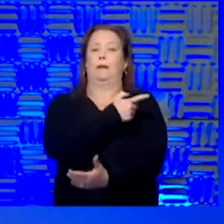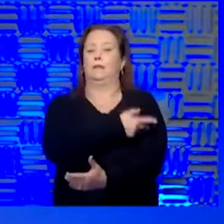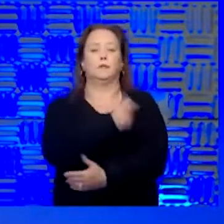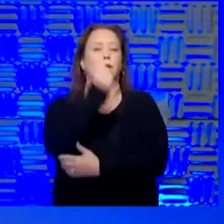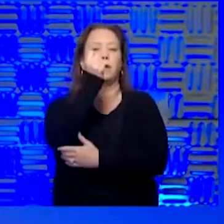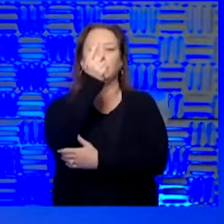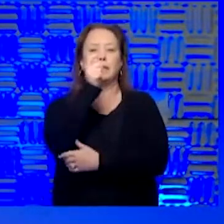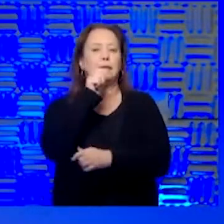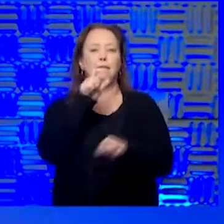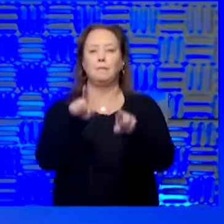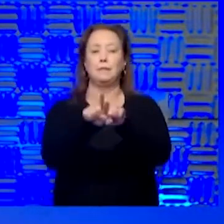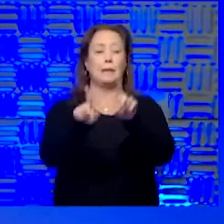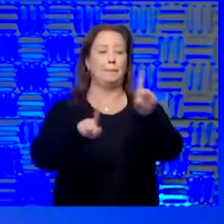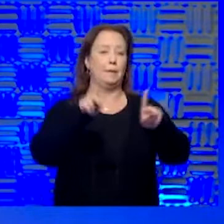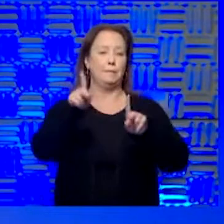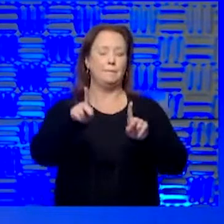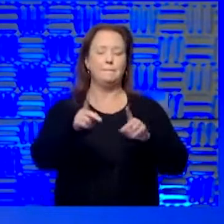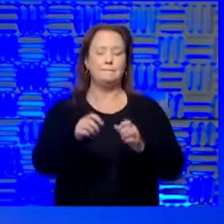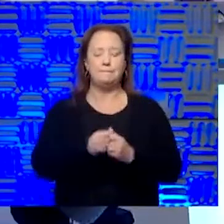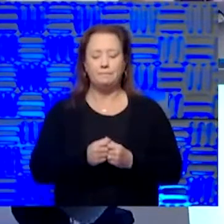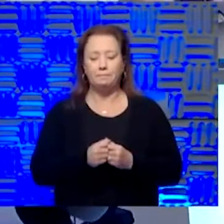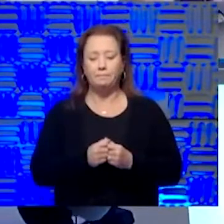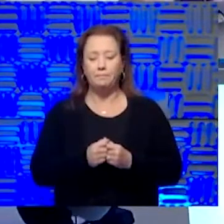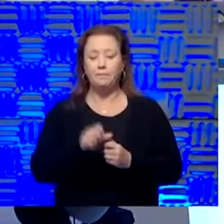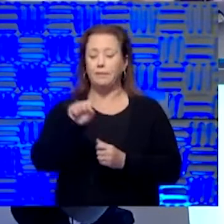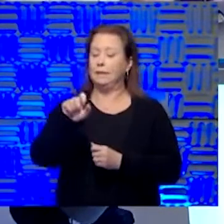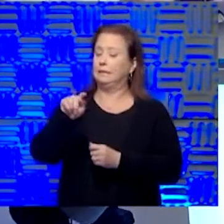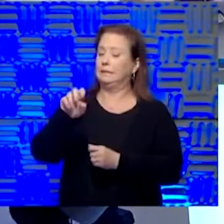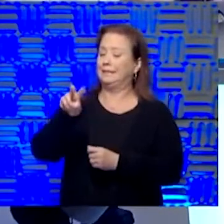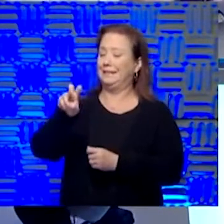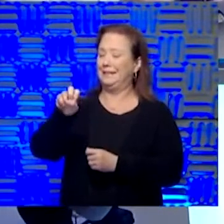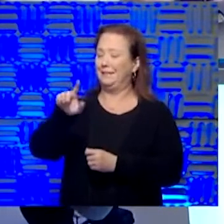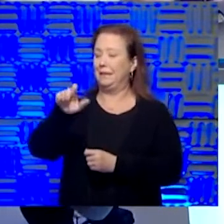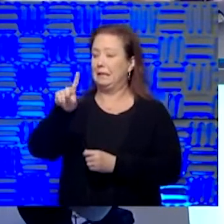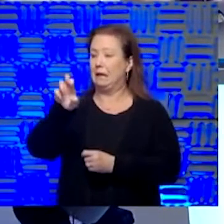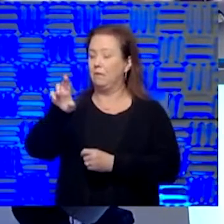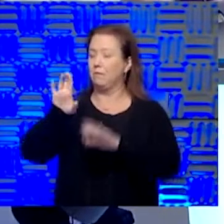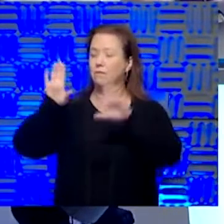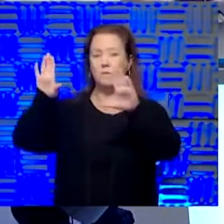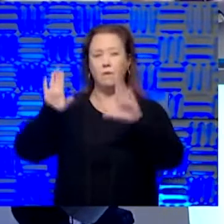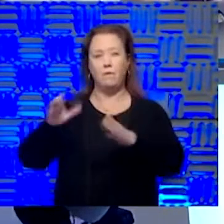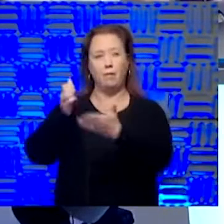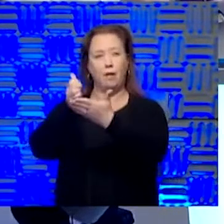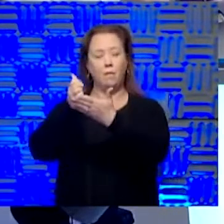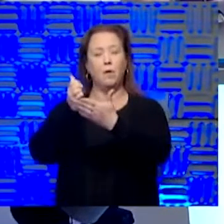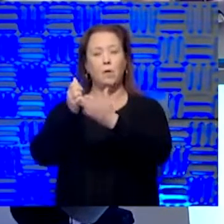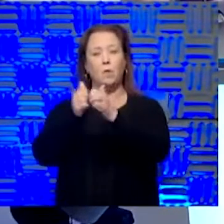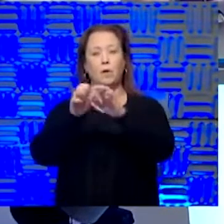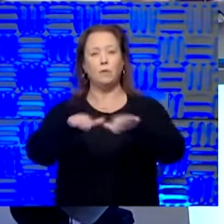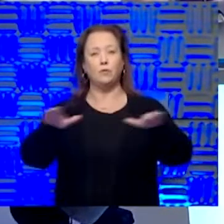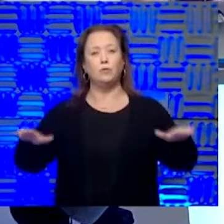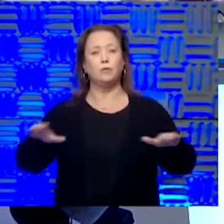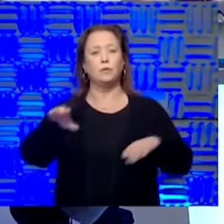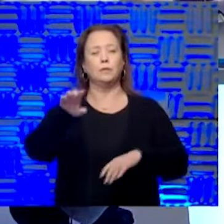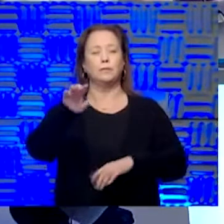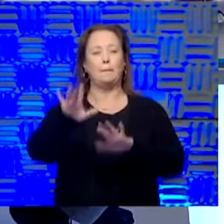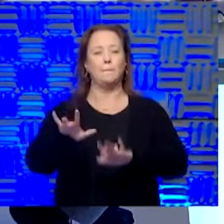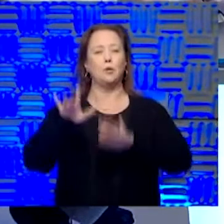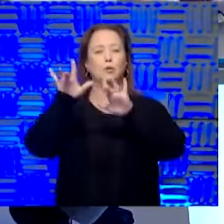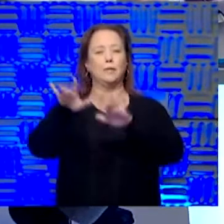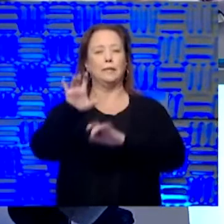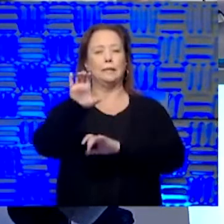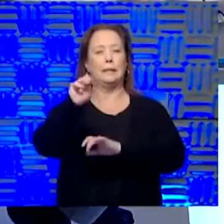people that we've been talking about. So. Exactly. Steve Lauer, you've been so helpful in KU's efforts working with Children's Mercy and the combined